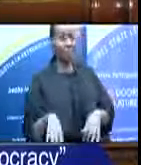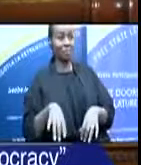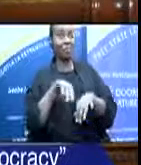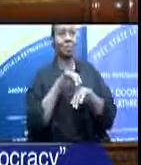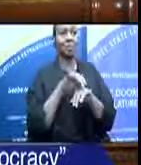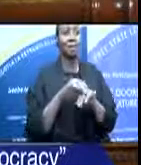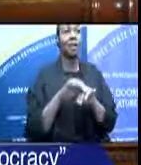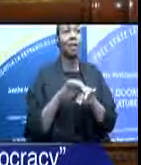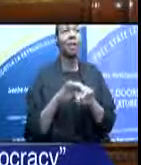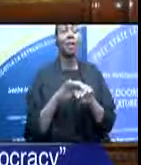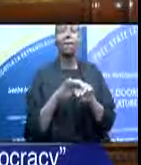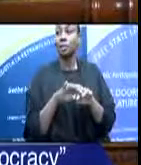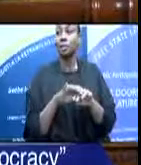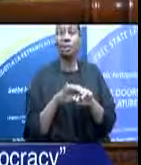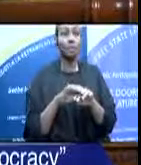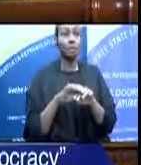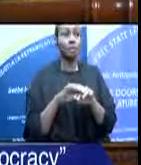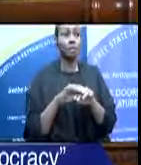Honorable members,